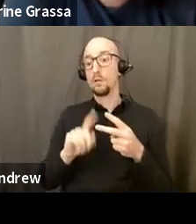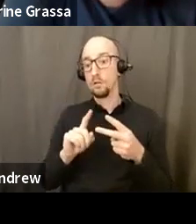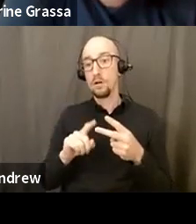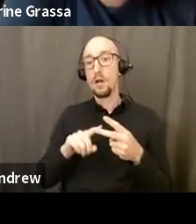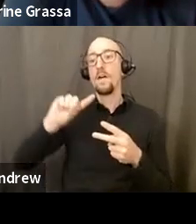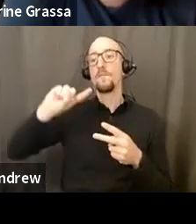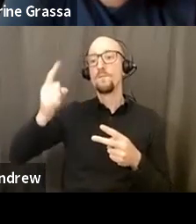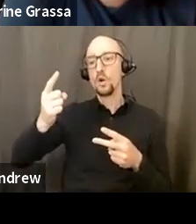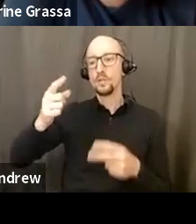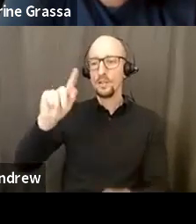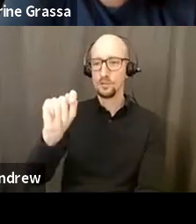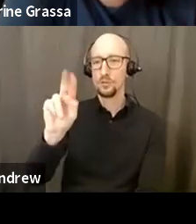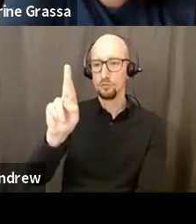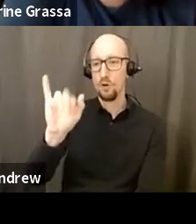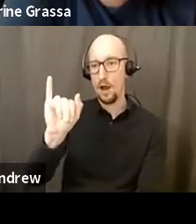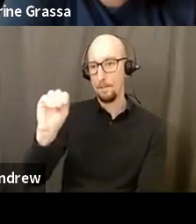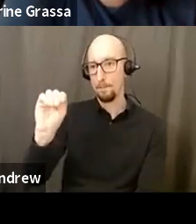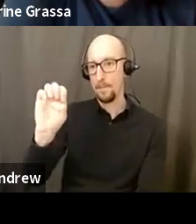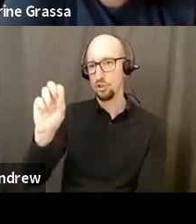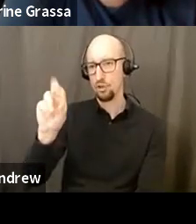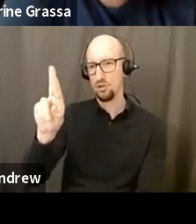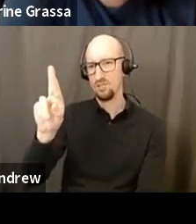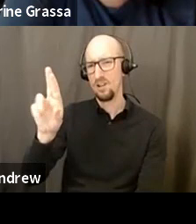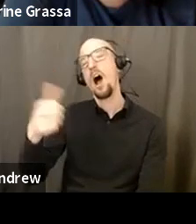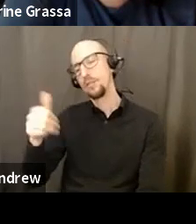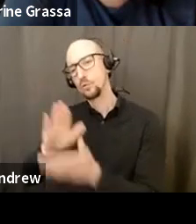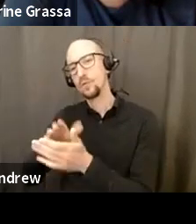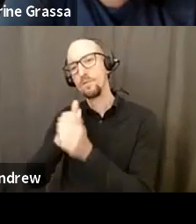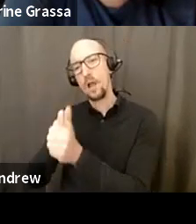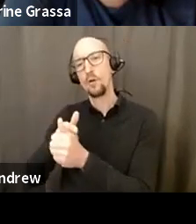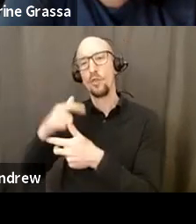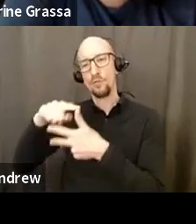others use for this coming